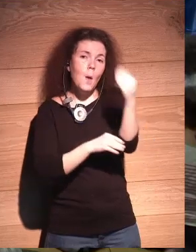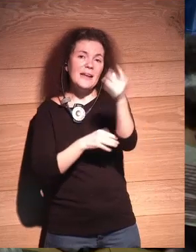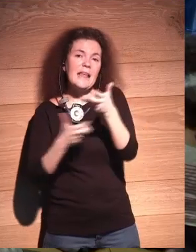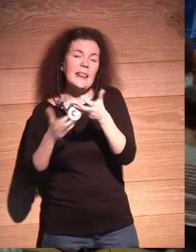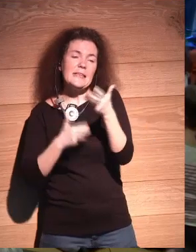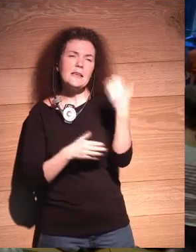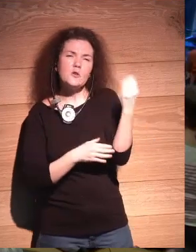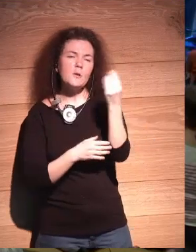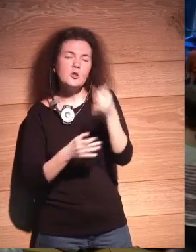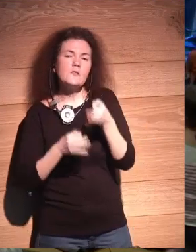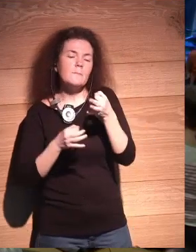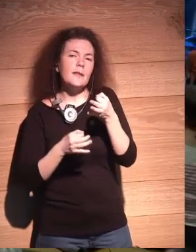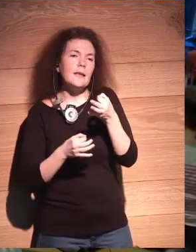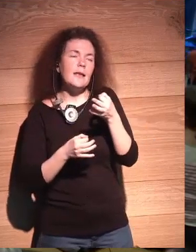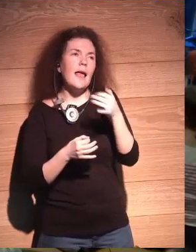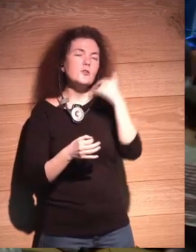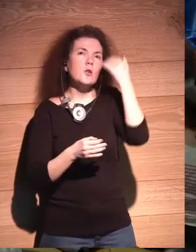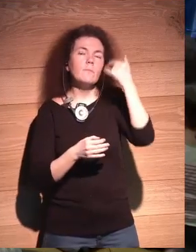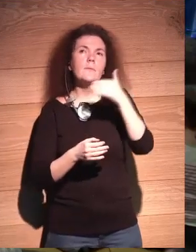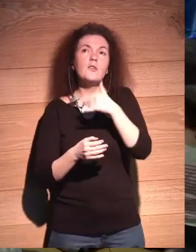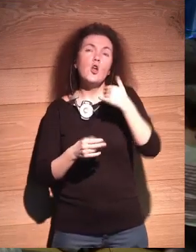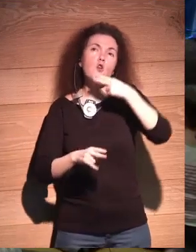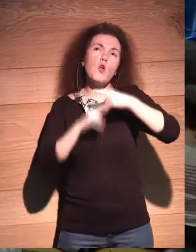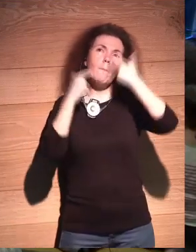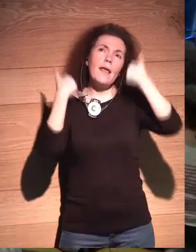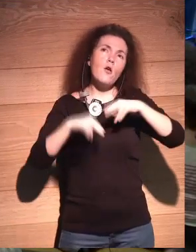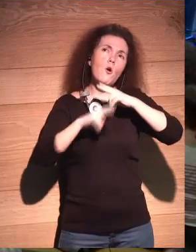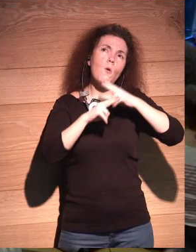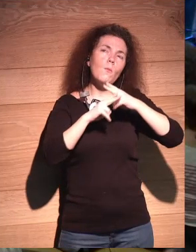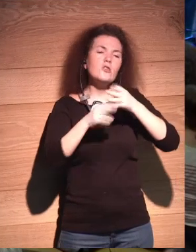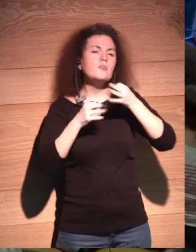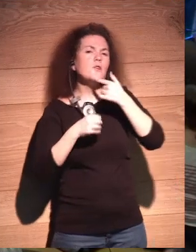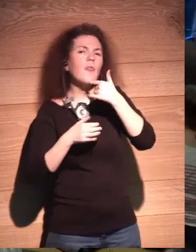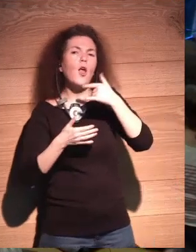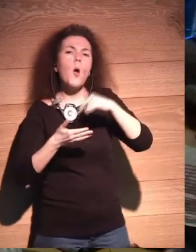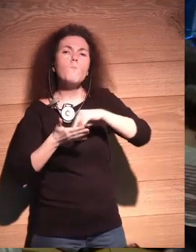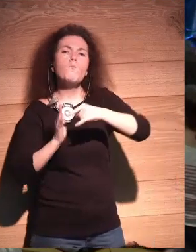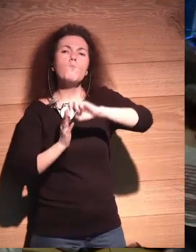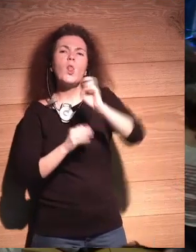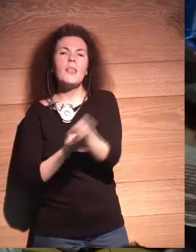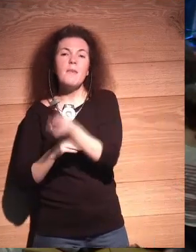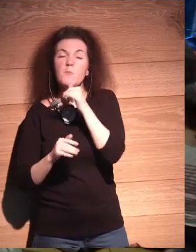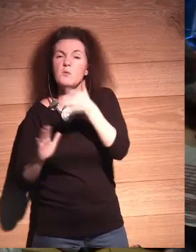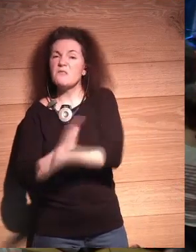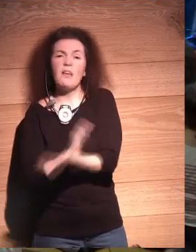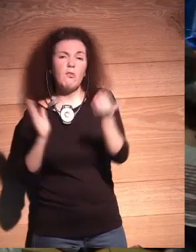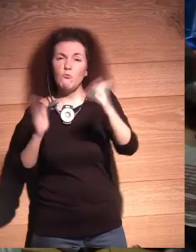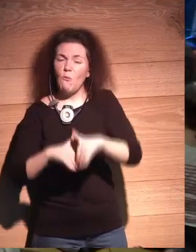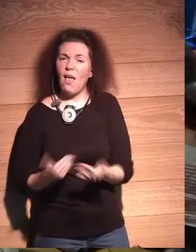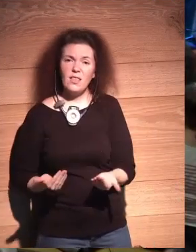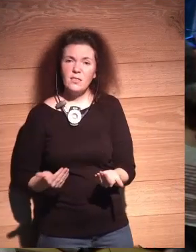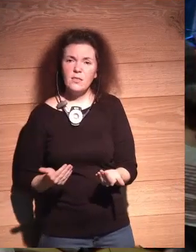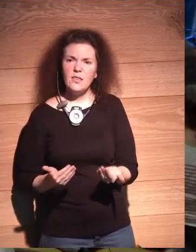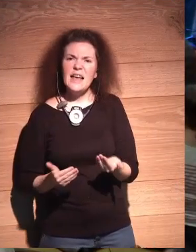what should I call myself? I always suggest multimedia because it's meaningless. right? Who knows what that